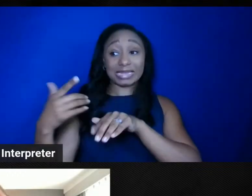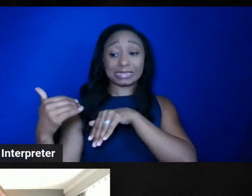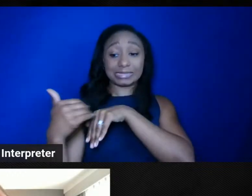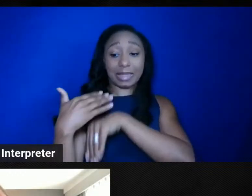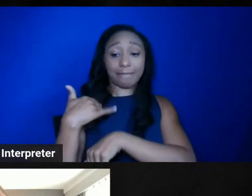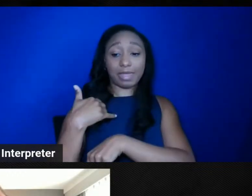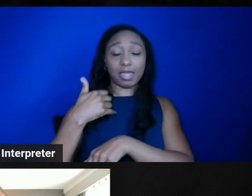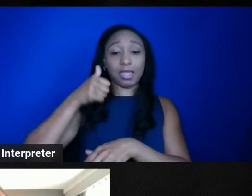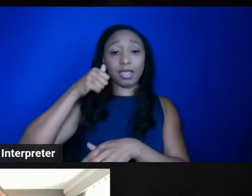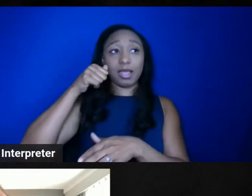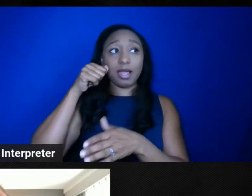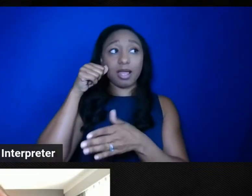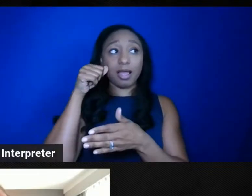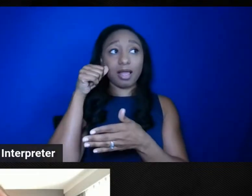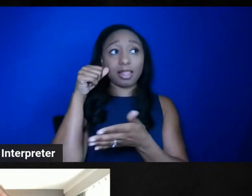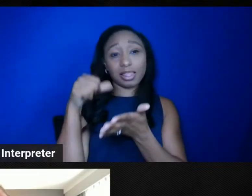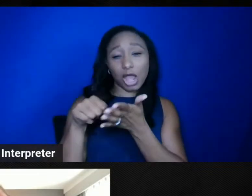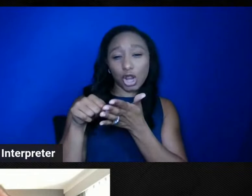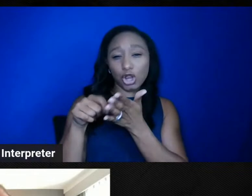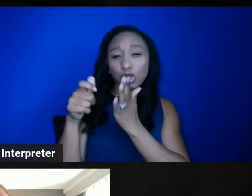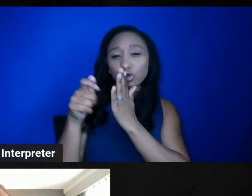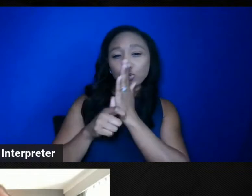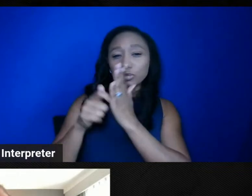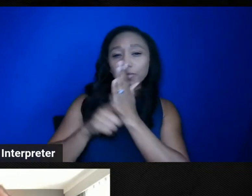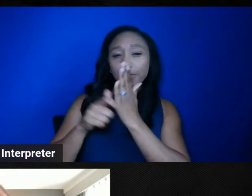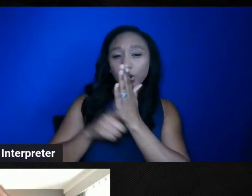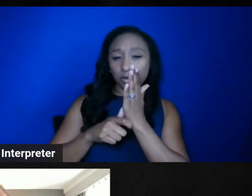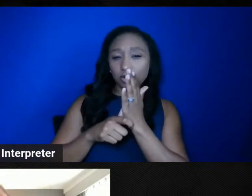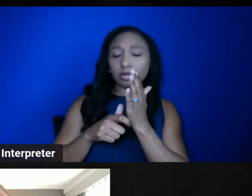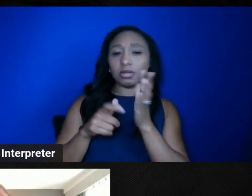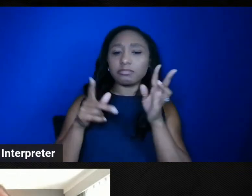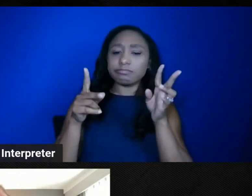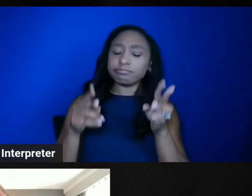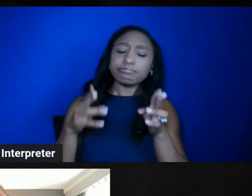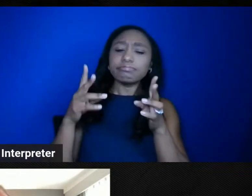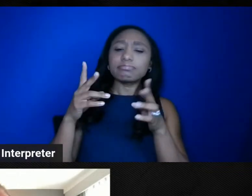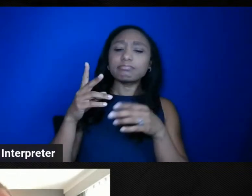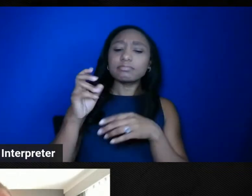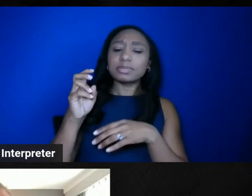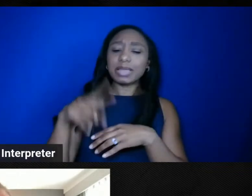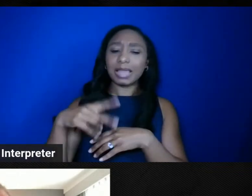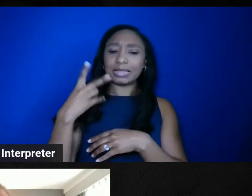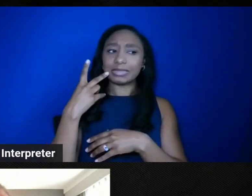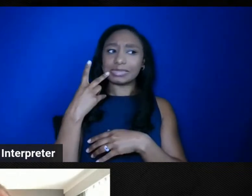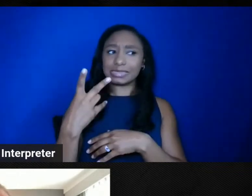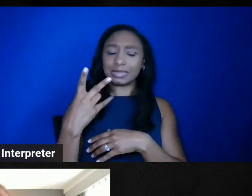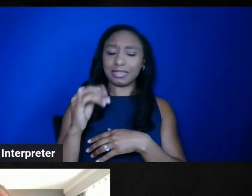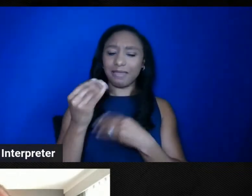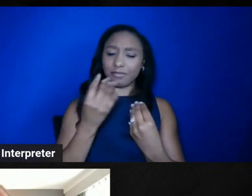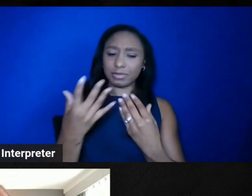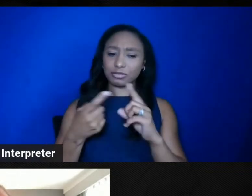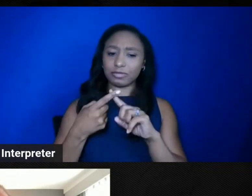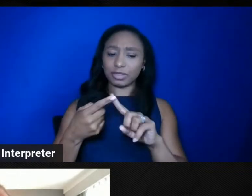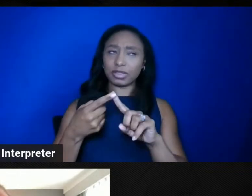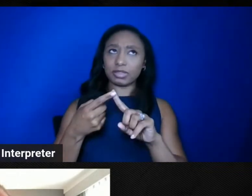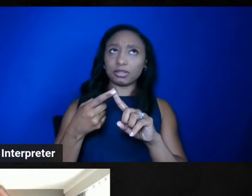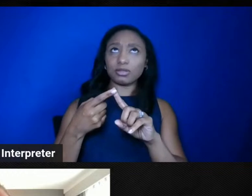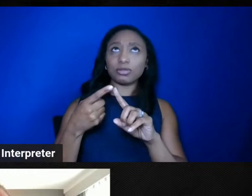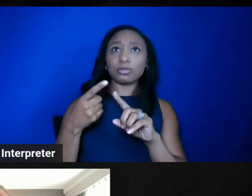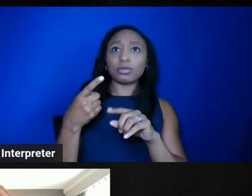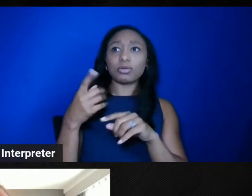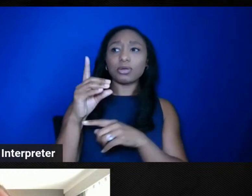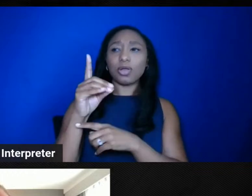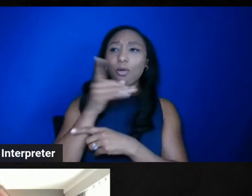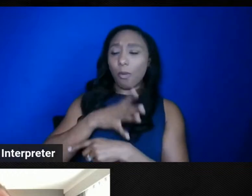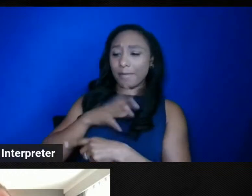Delaware. And it brought the news to readers in Delaware of the alleged suicide of a woman in